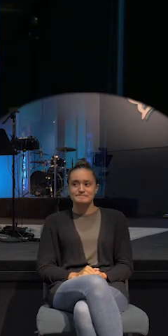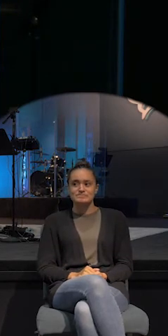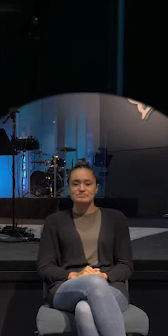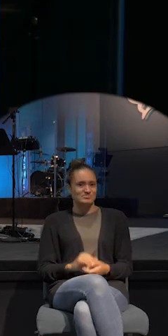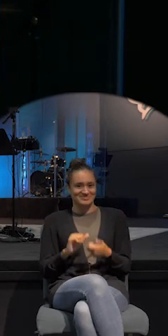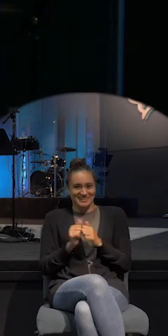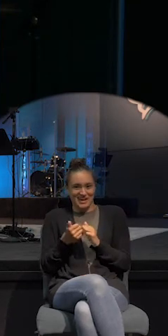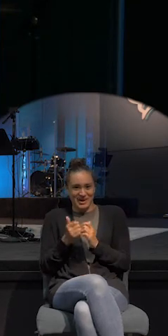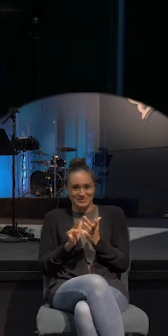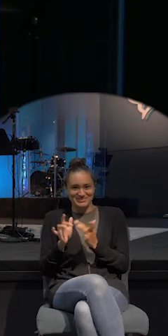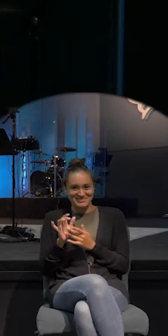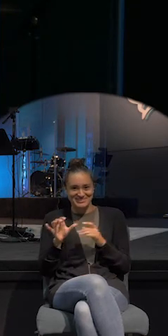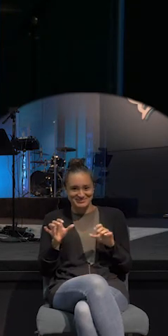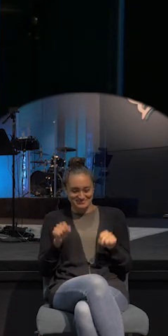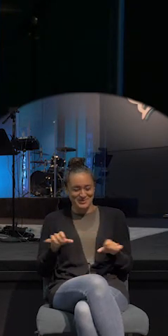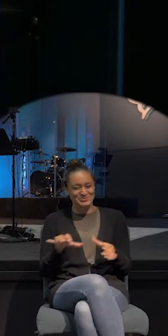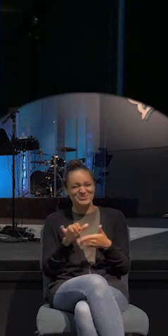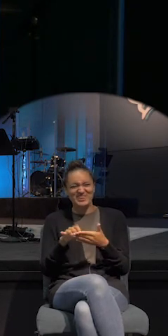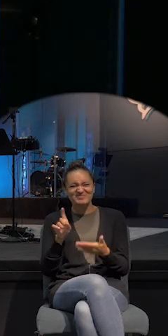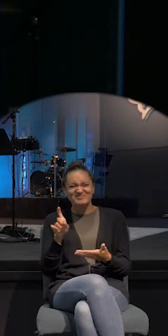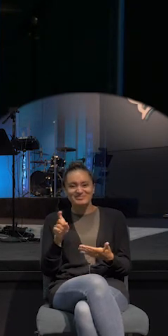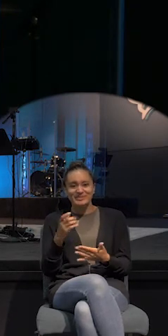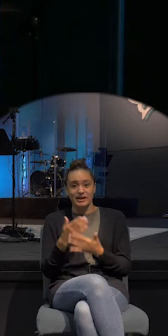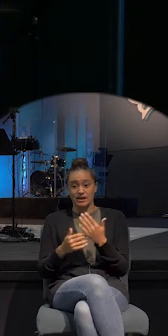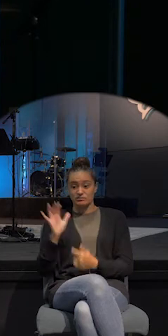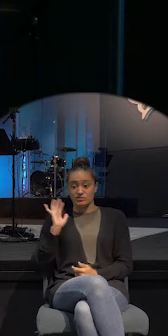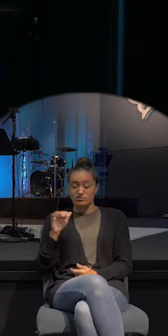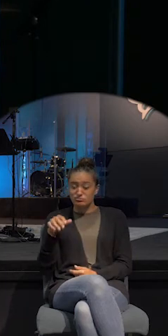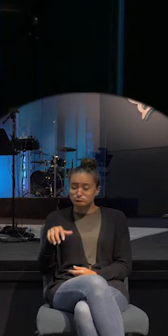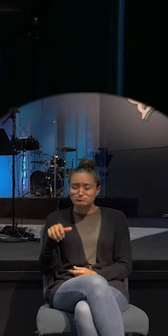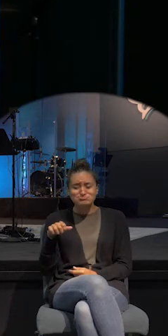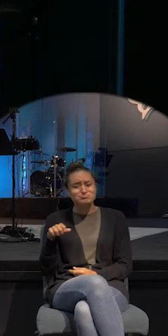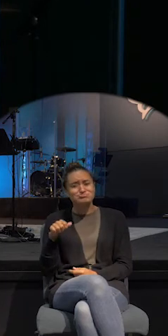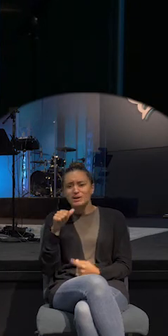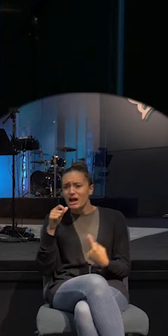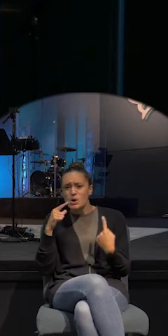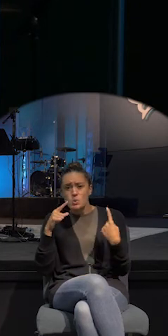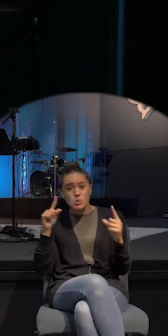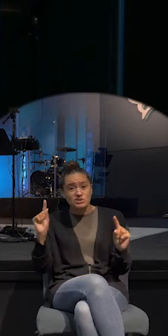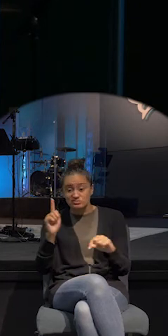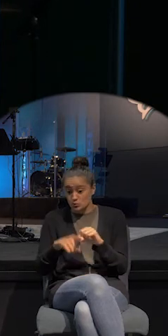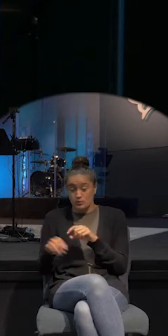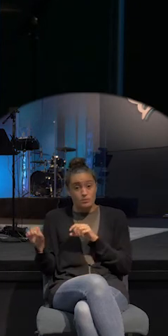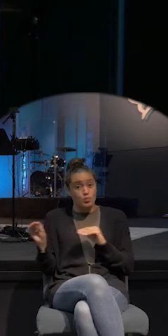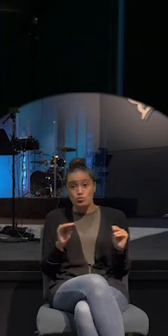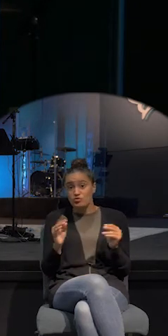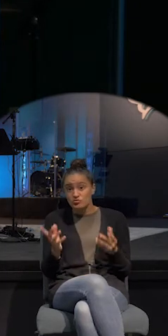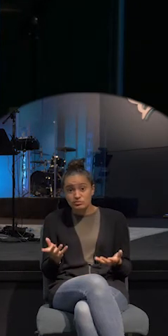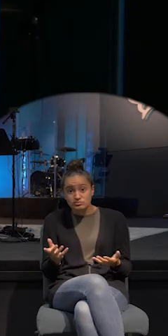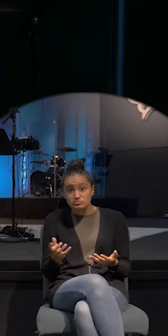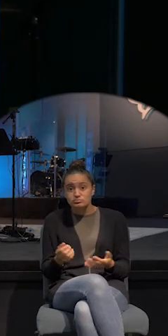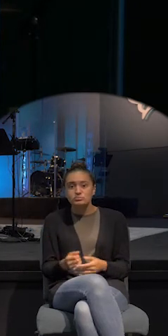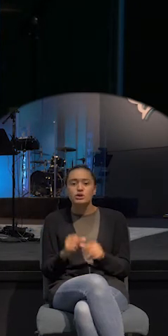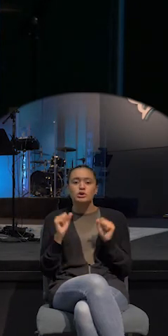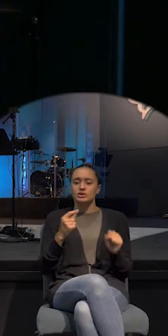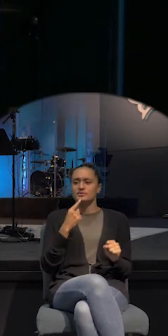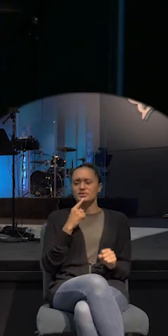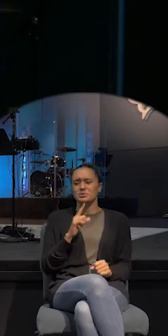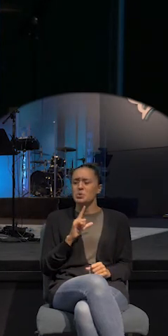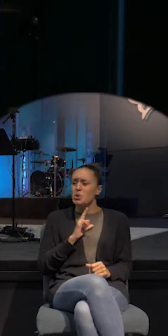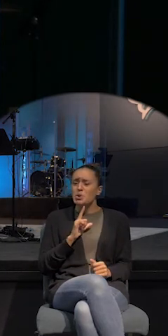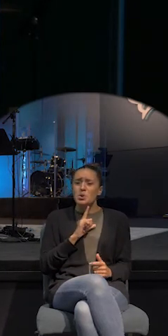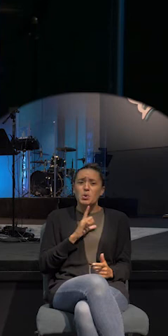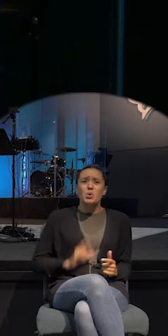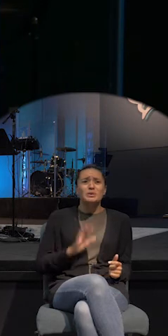How could he do that? His hand was withered. It was paralyzed. It was immobile. He could have said, Lord, my hand